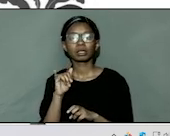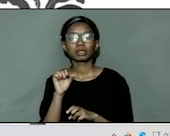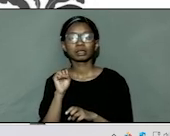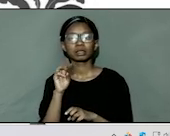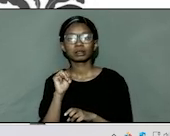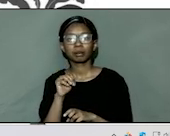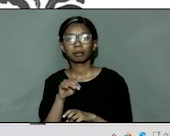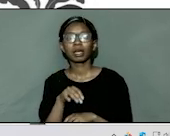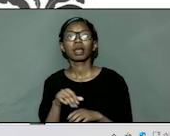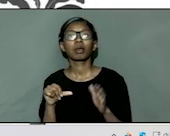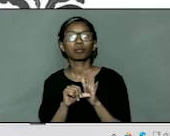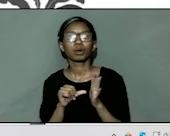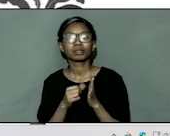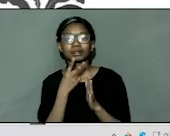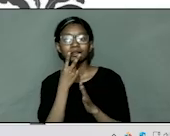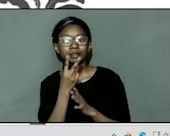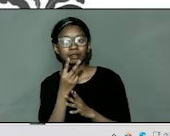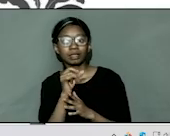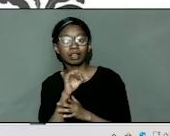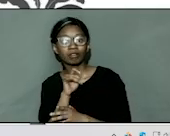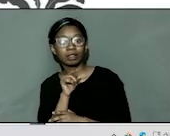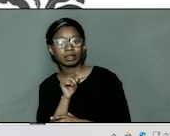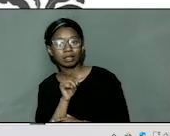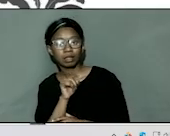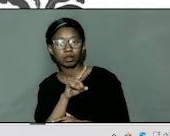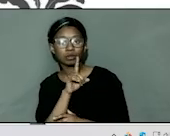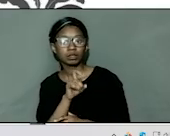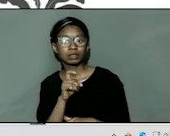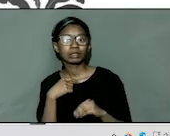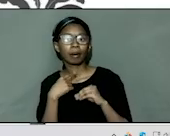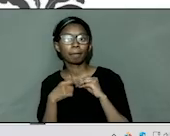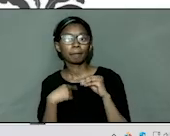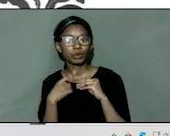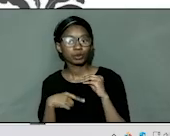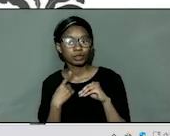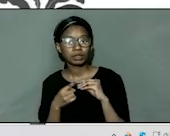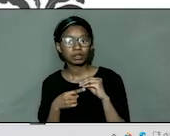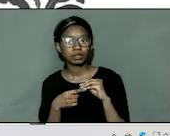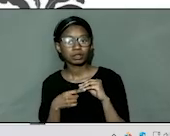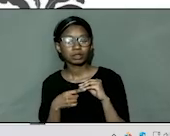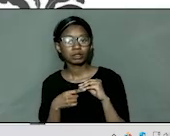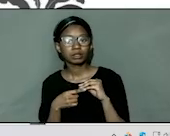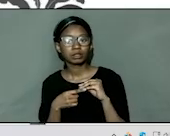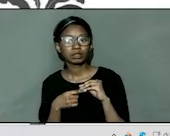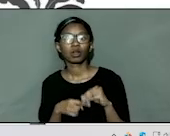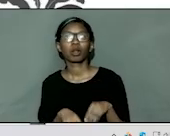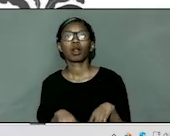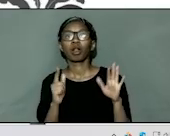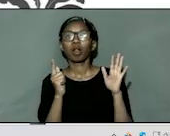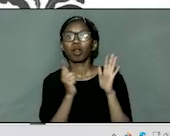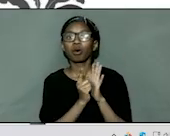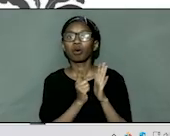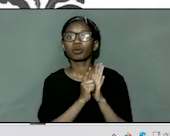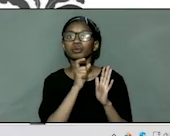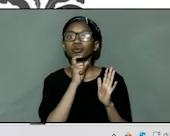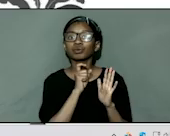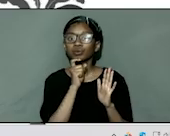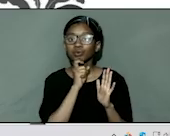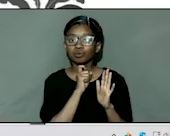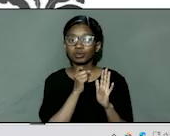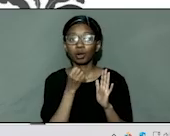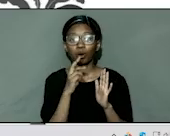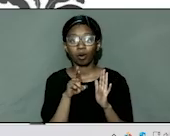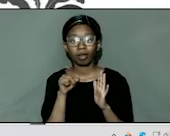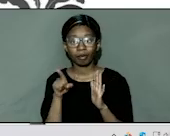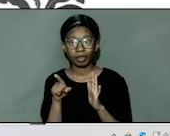identify if whether the question is talking about the law of use or